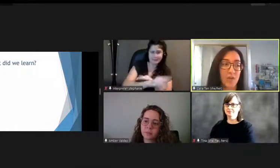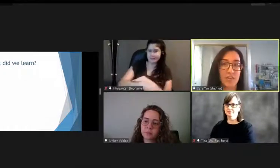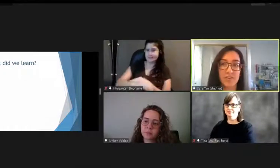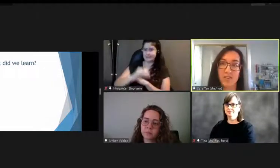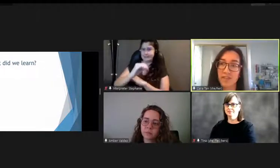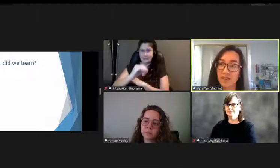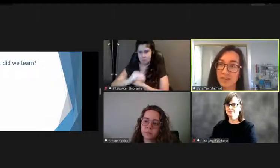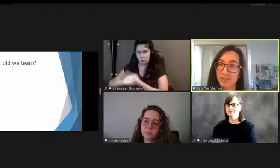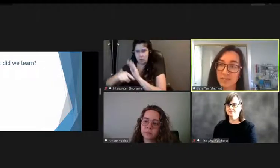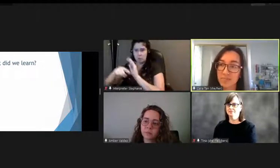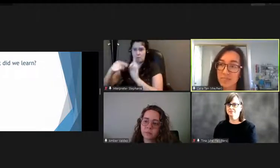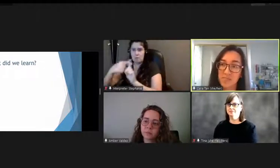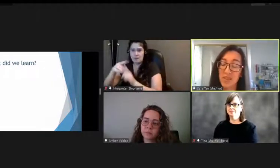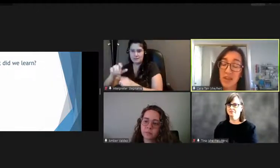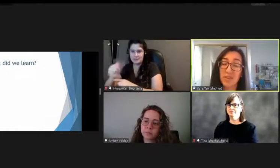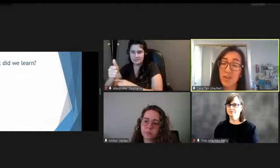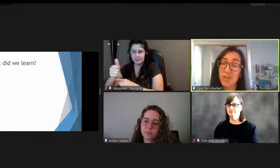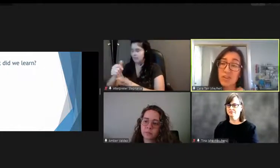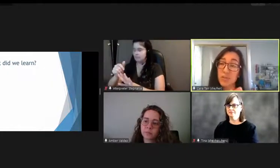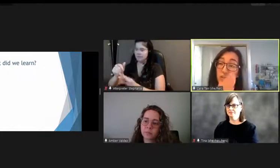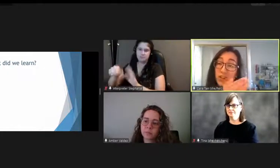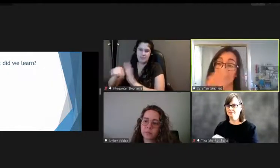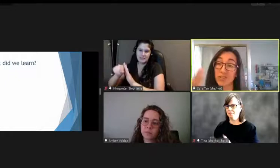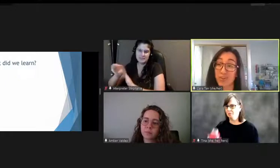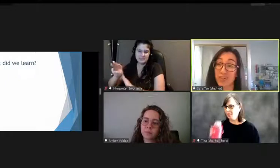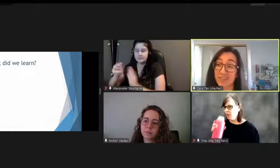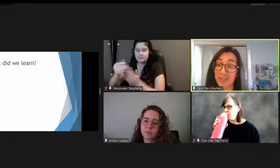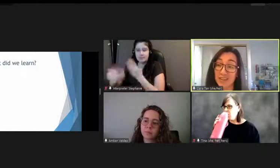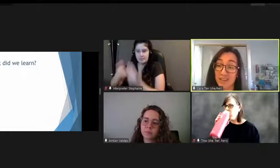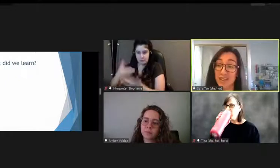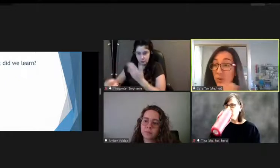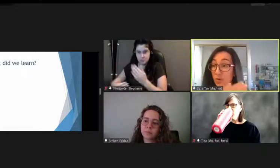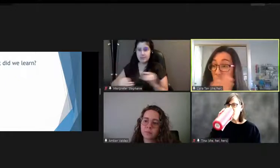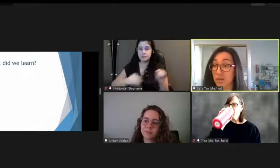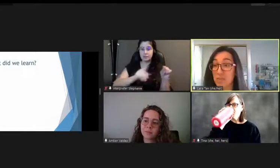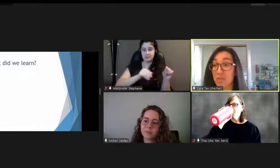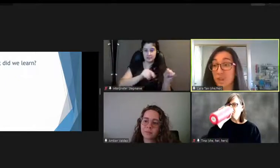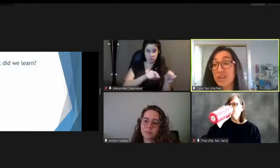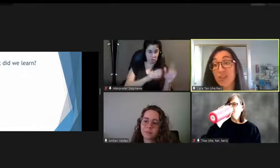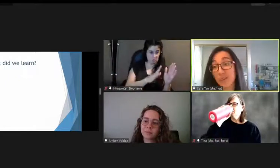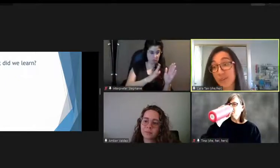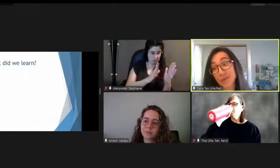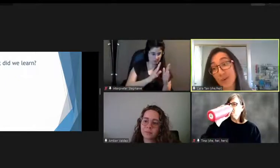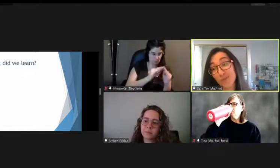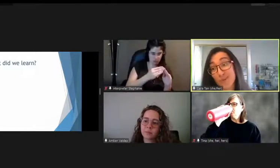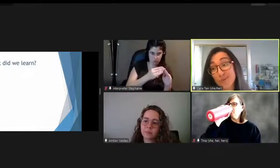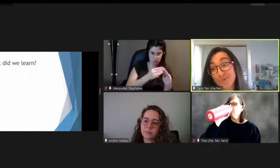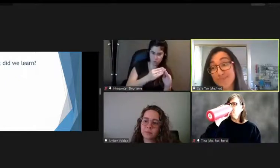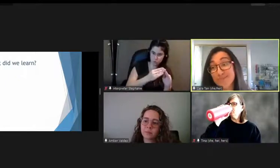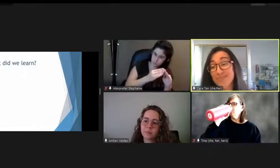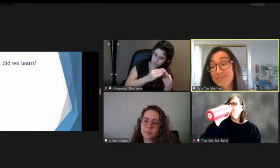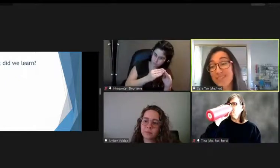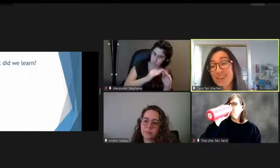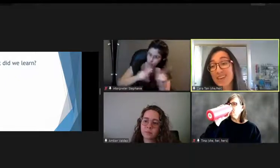0, +6. As long as the numbers are increasing in order, it does fit my